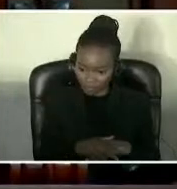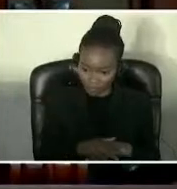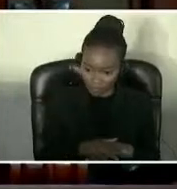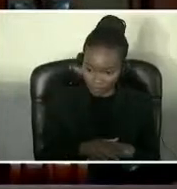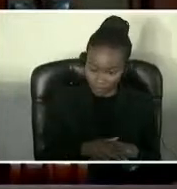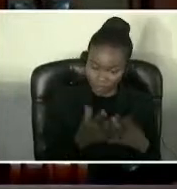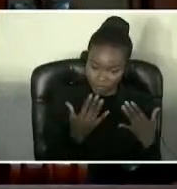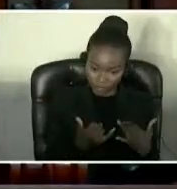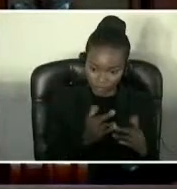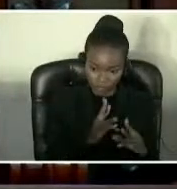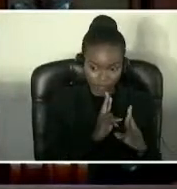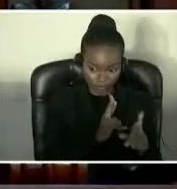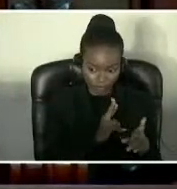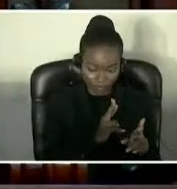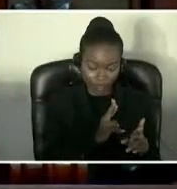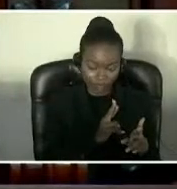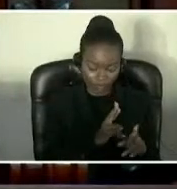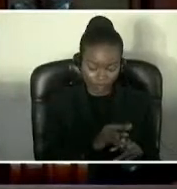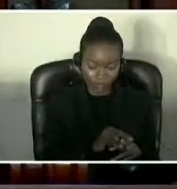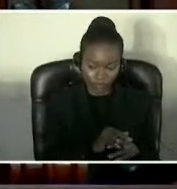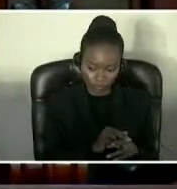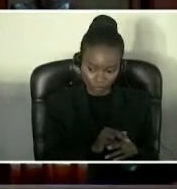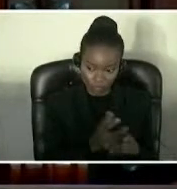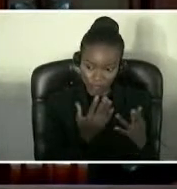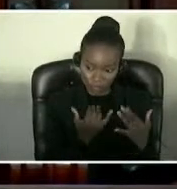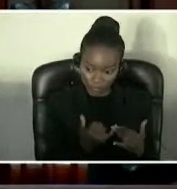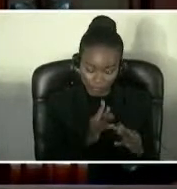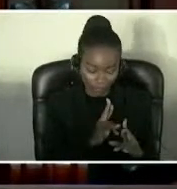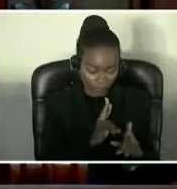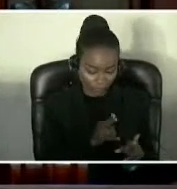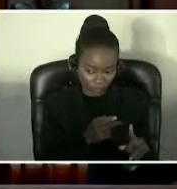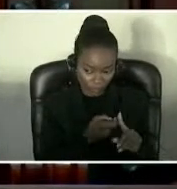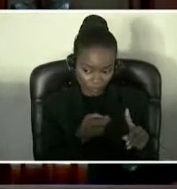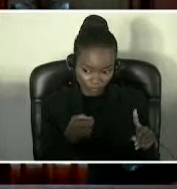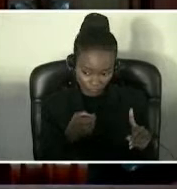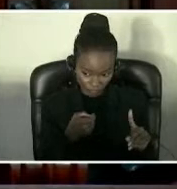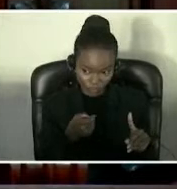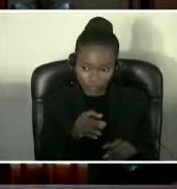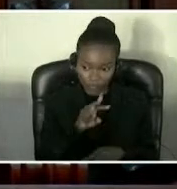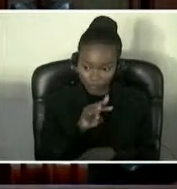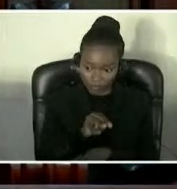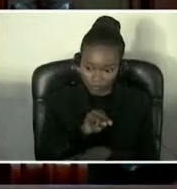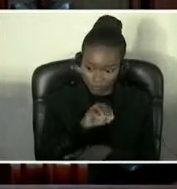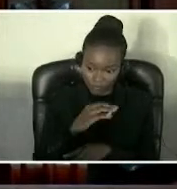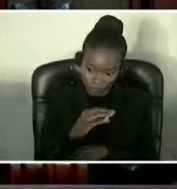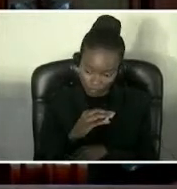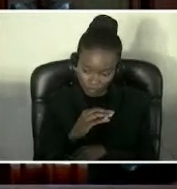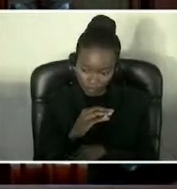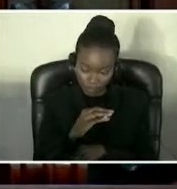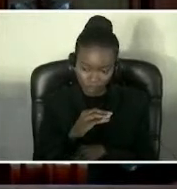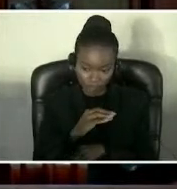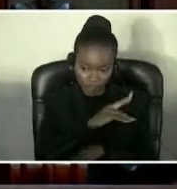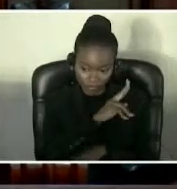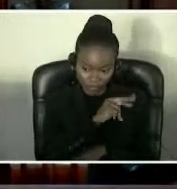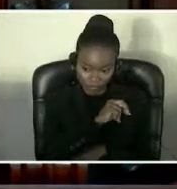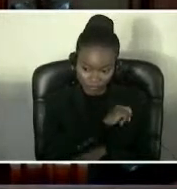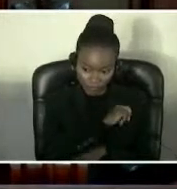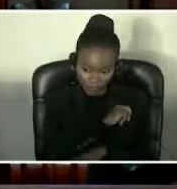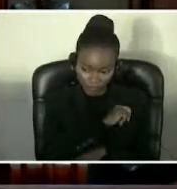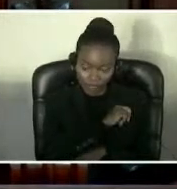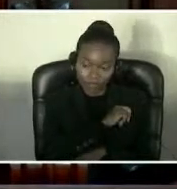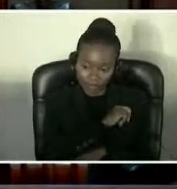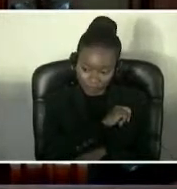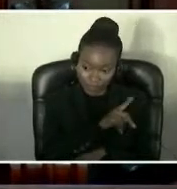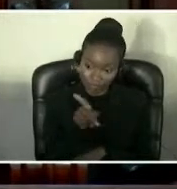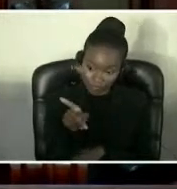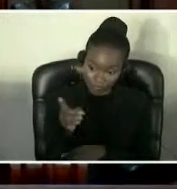by the embassy for health in case that earned and i have been told that her time is 12